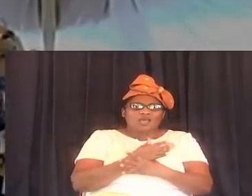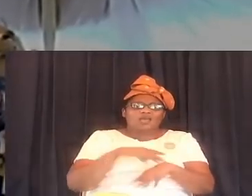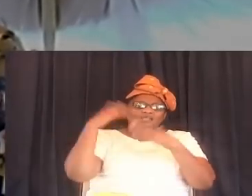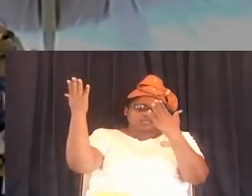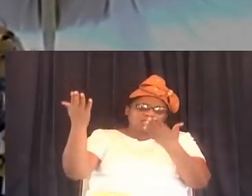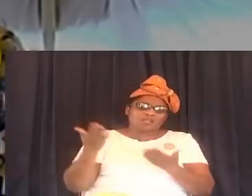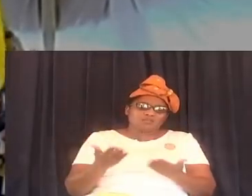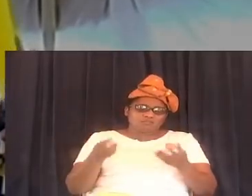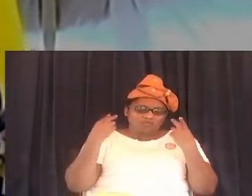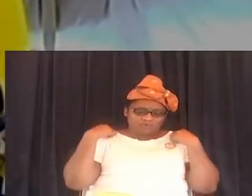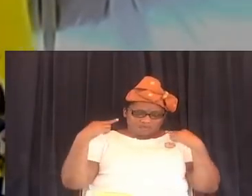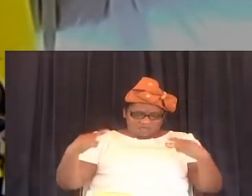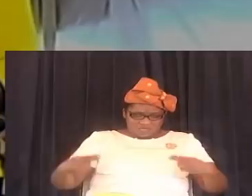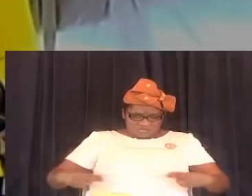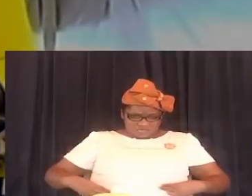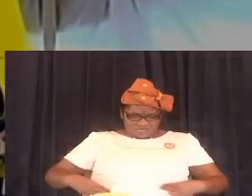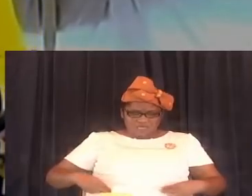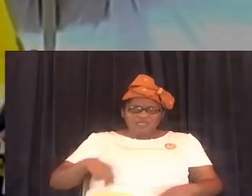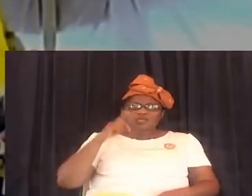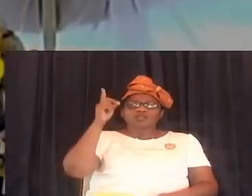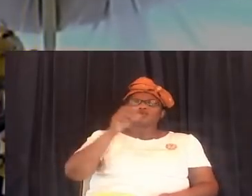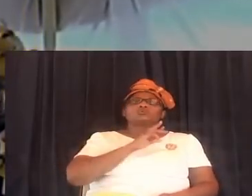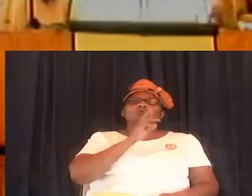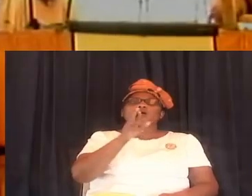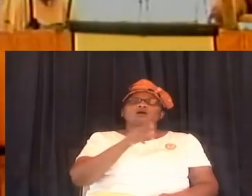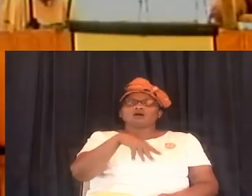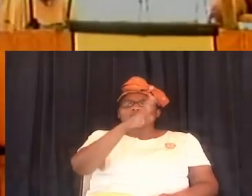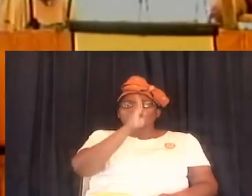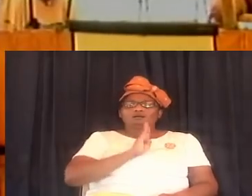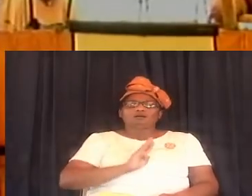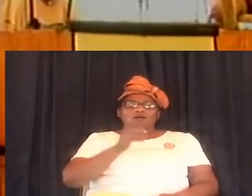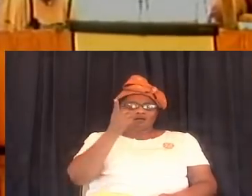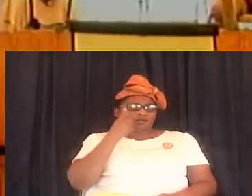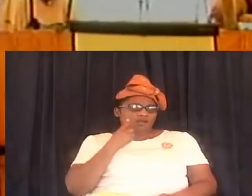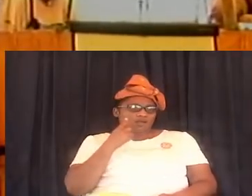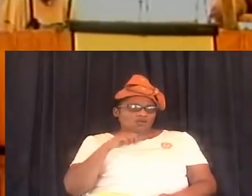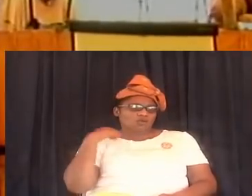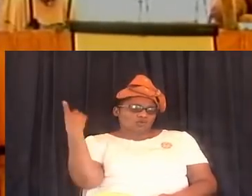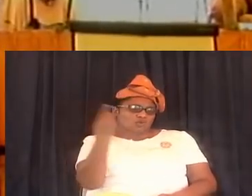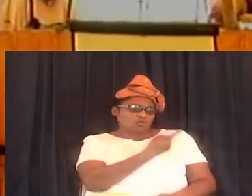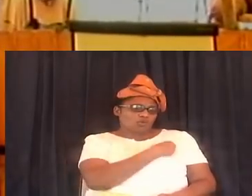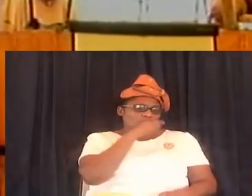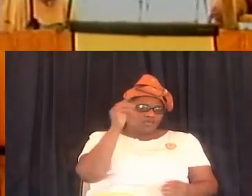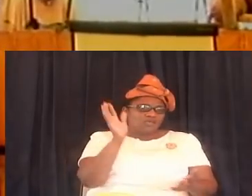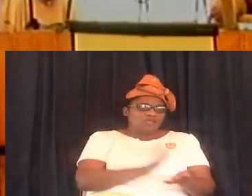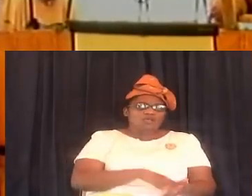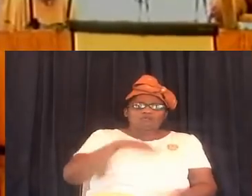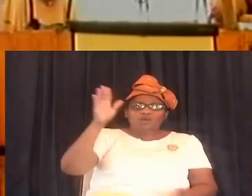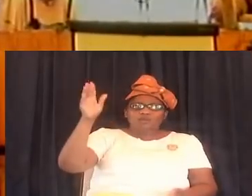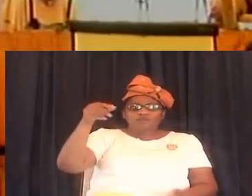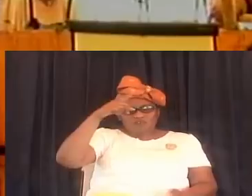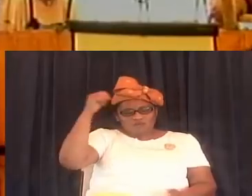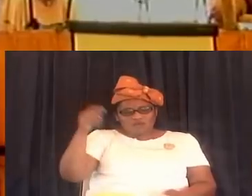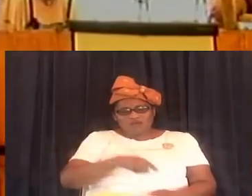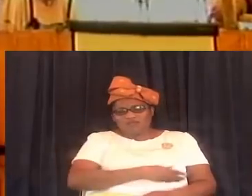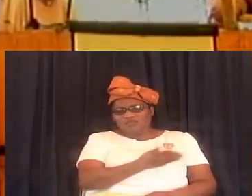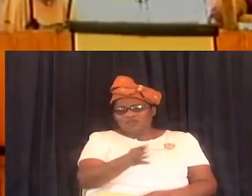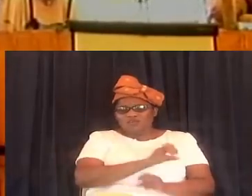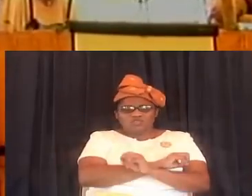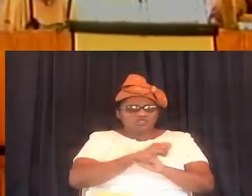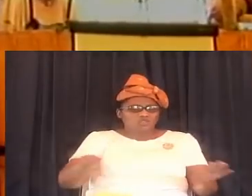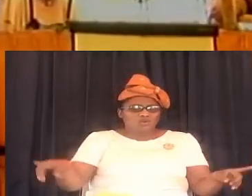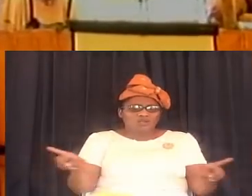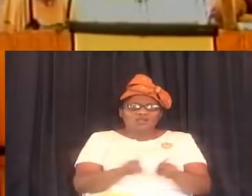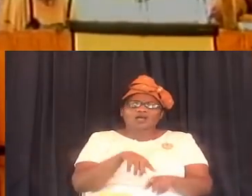purposes. Father, you are God alone. Hallelujah. We magnify you because there is none like you, King Jesus.